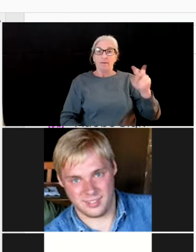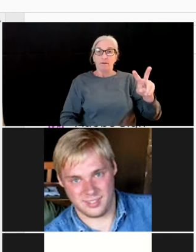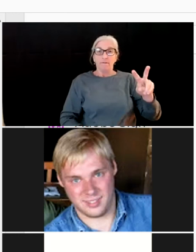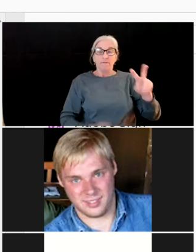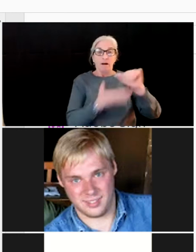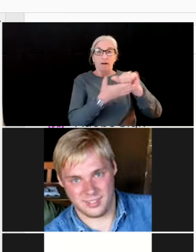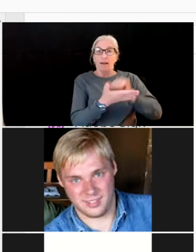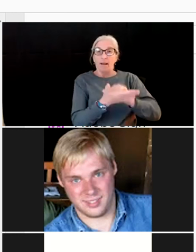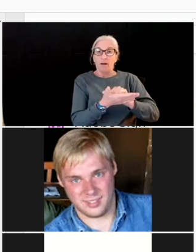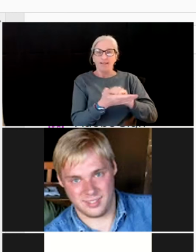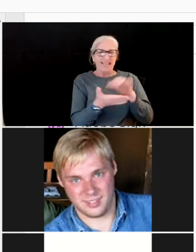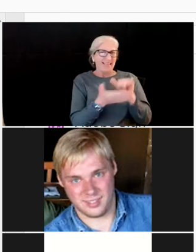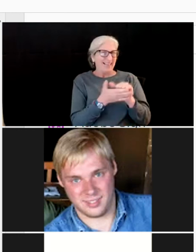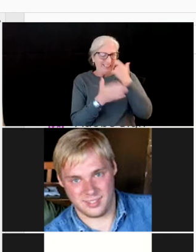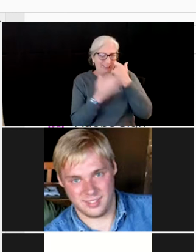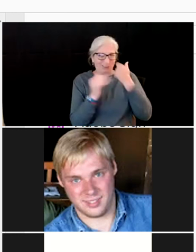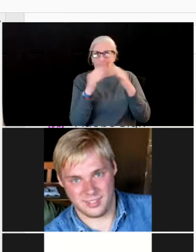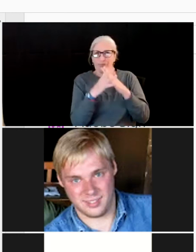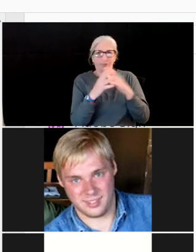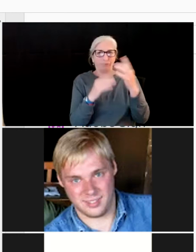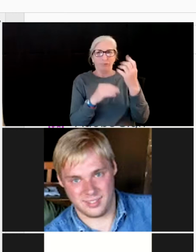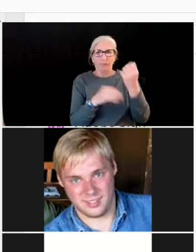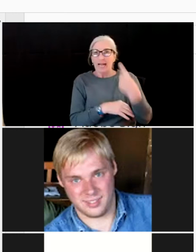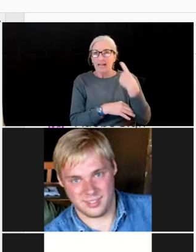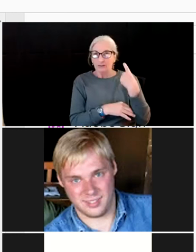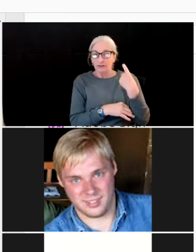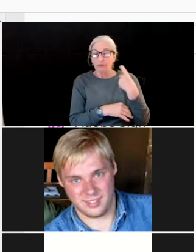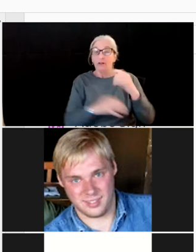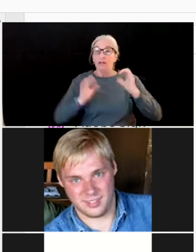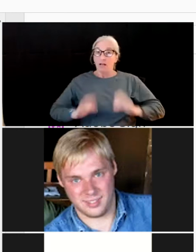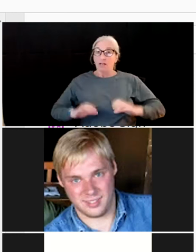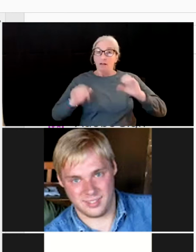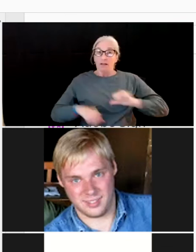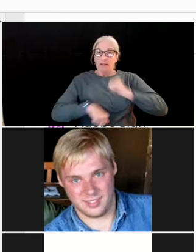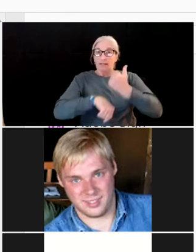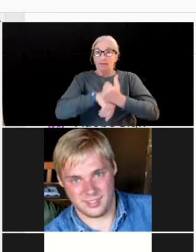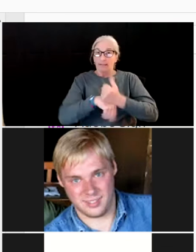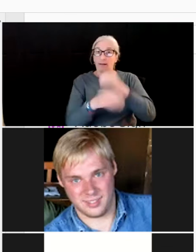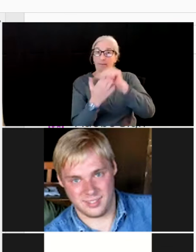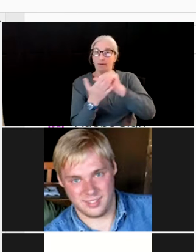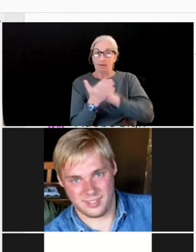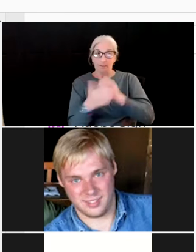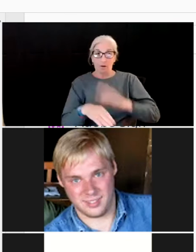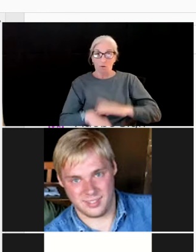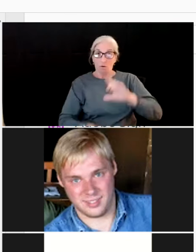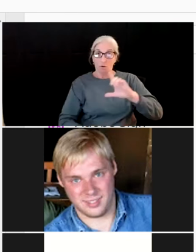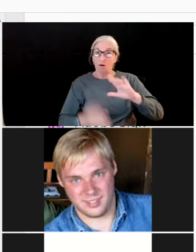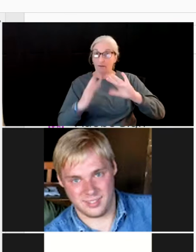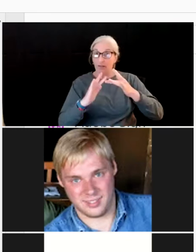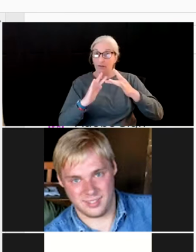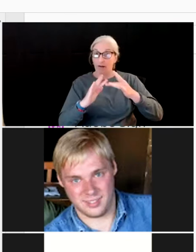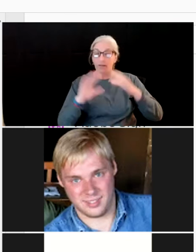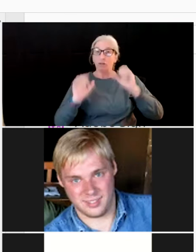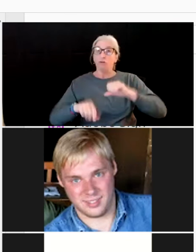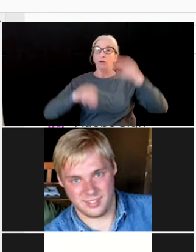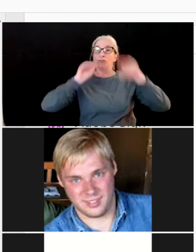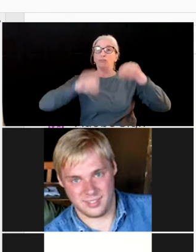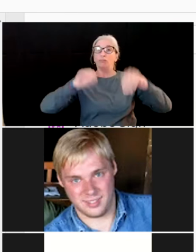can create an account online that they can use to enter their wage